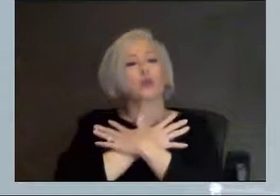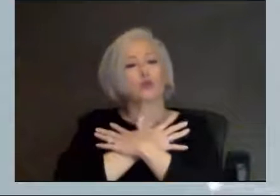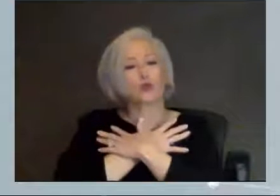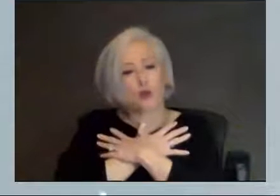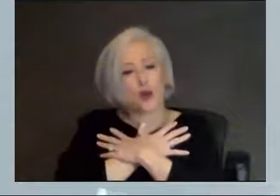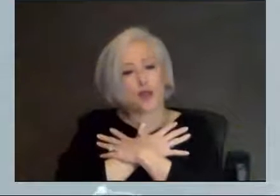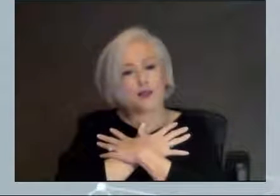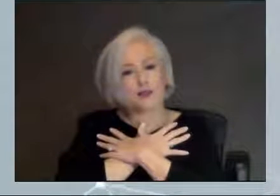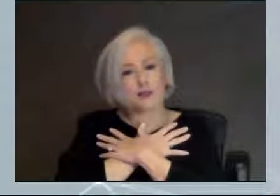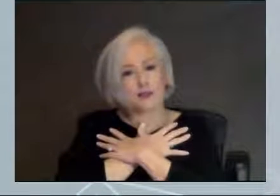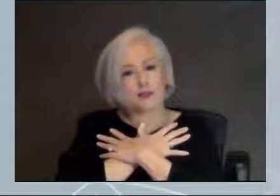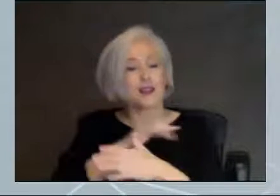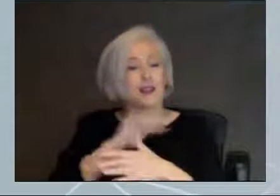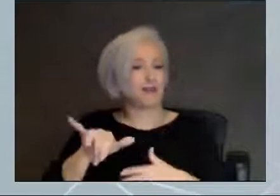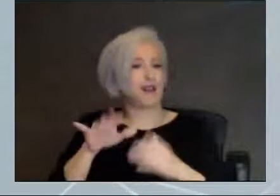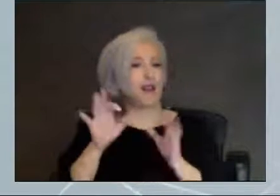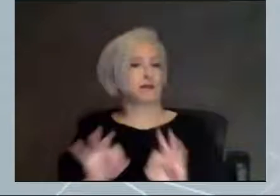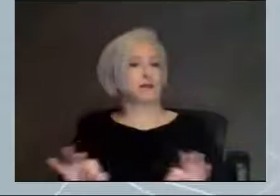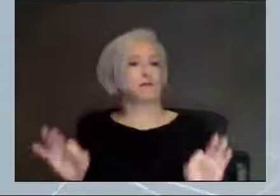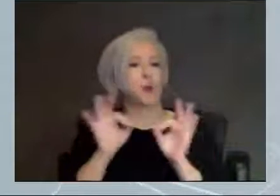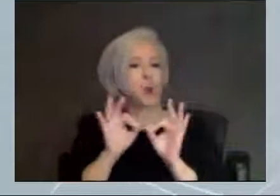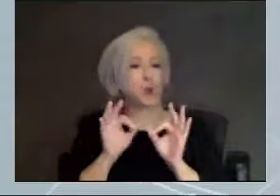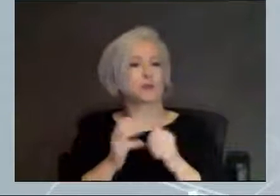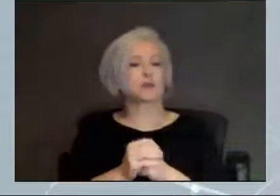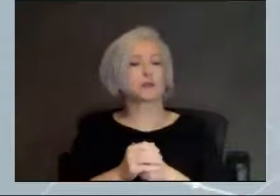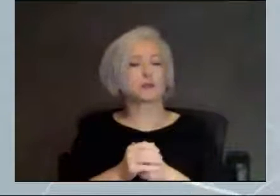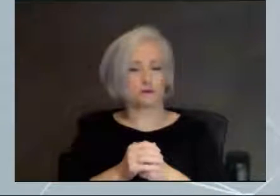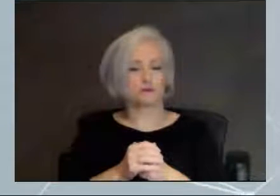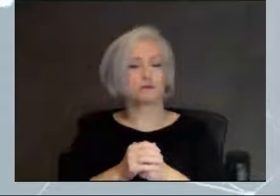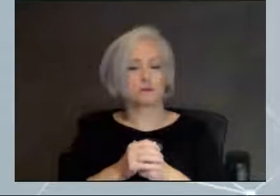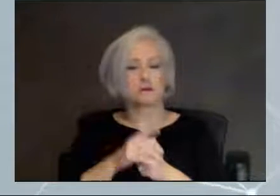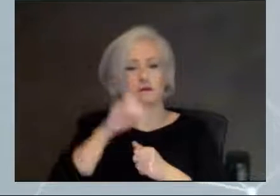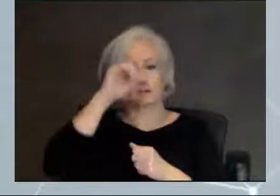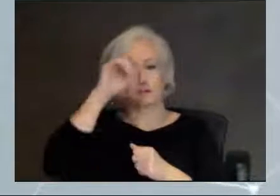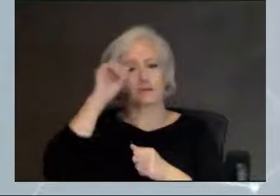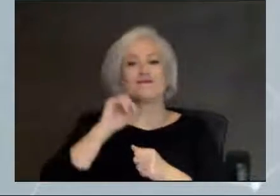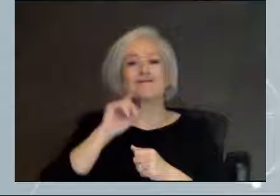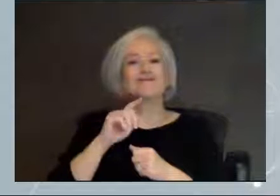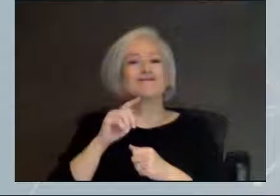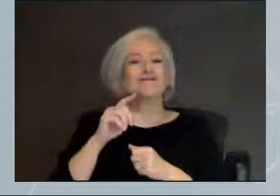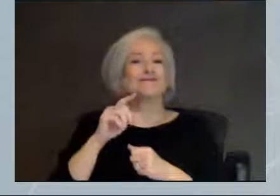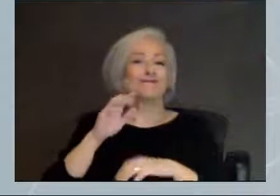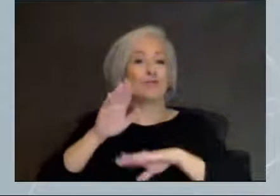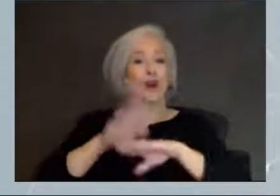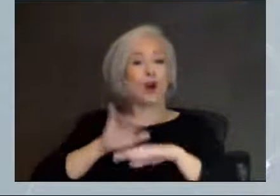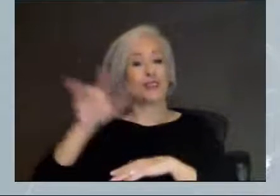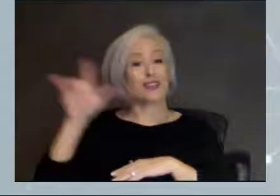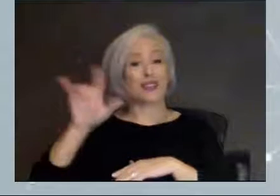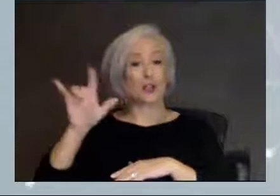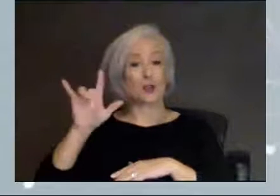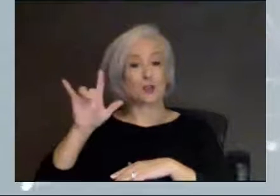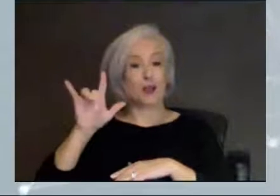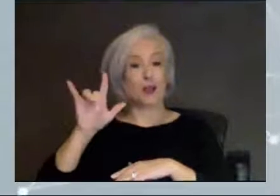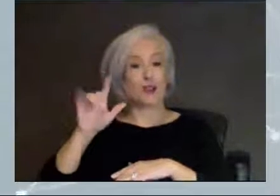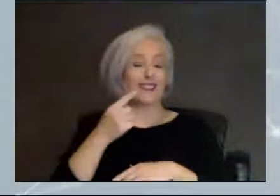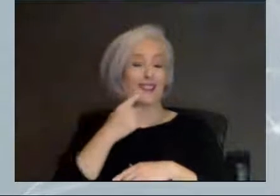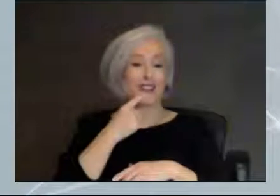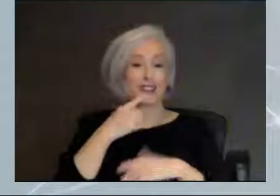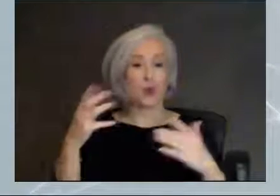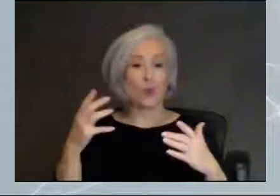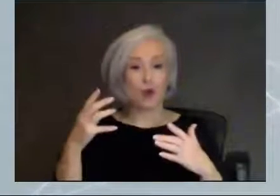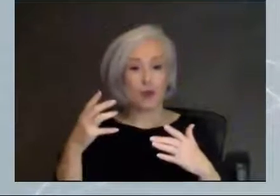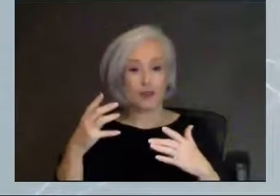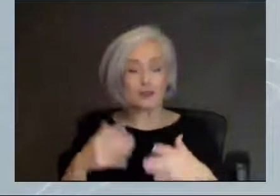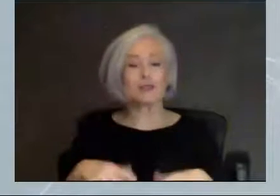because that's really important. Like they say in the airplanes, put your own mask on first,